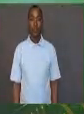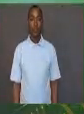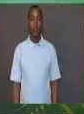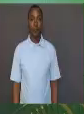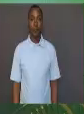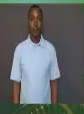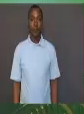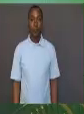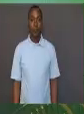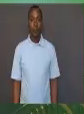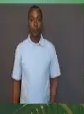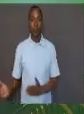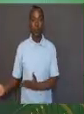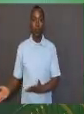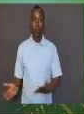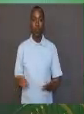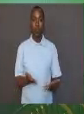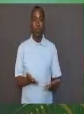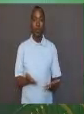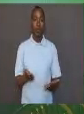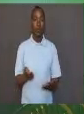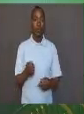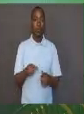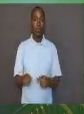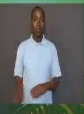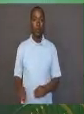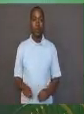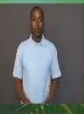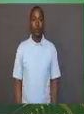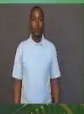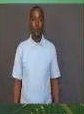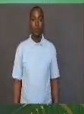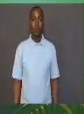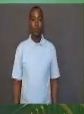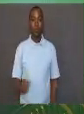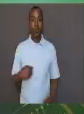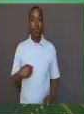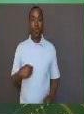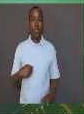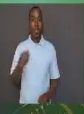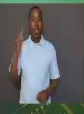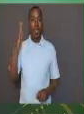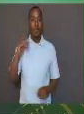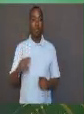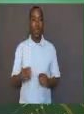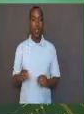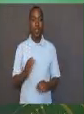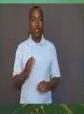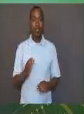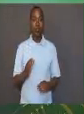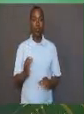Welcome back, everyone. I wish I could hear your